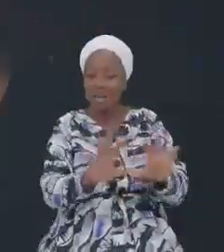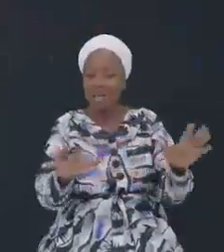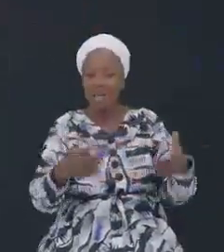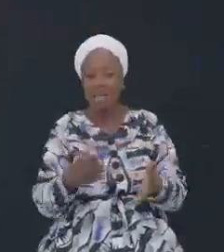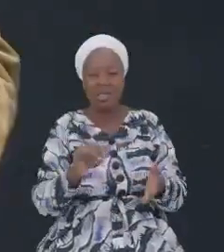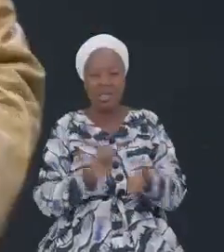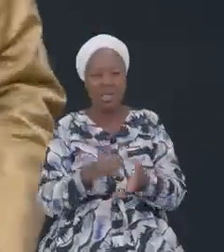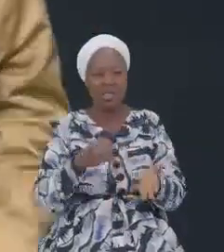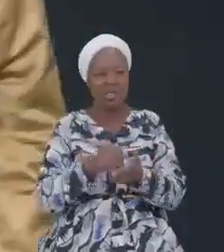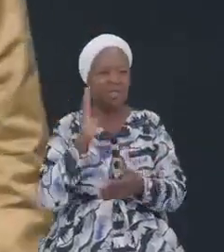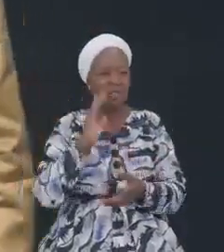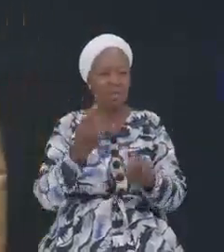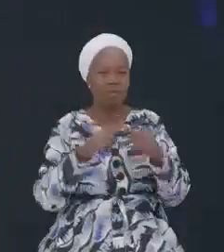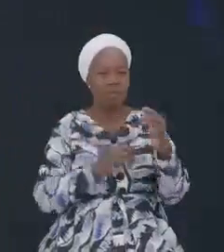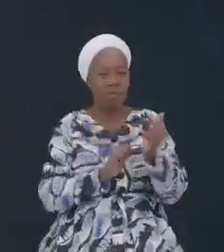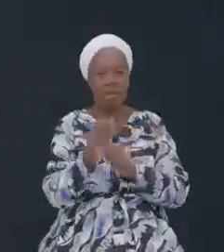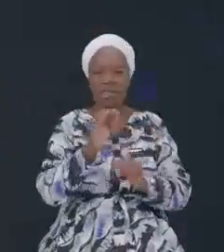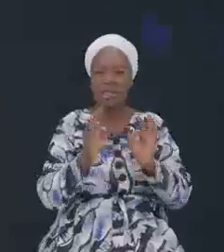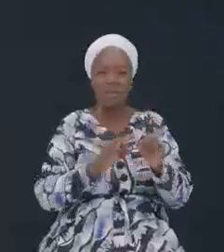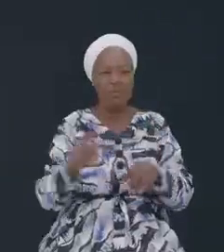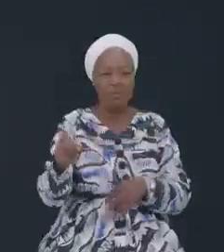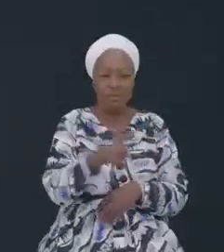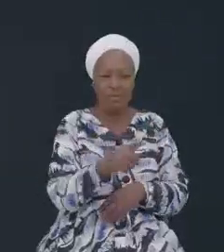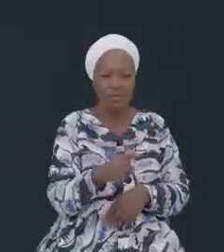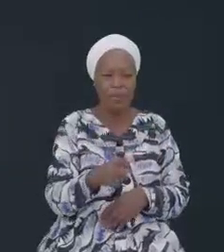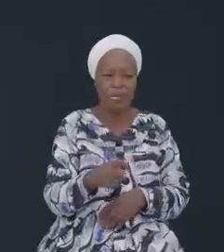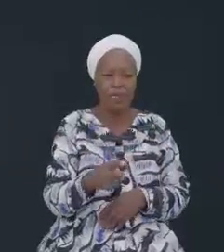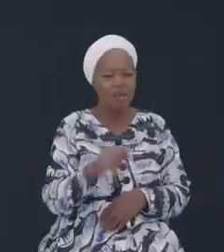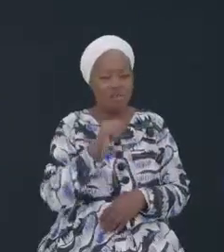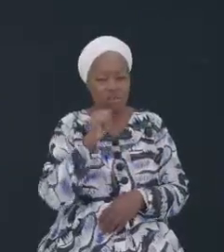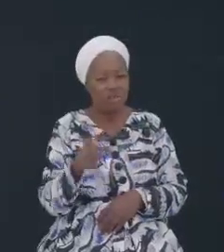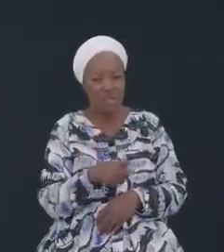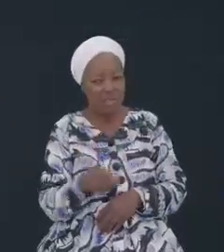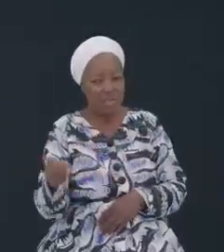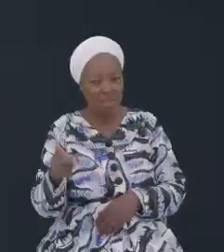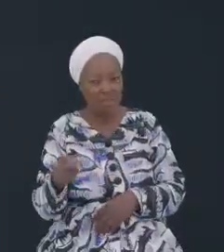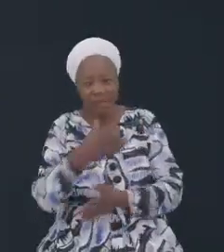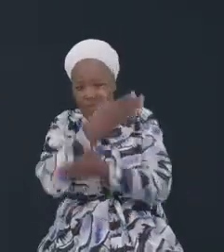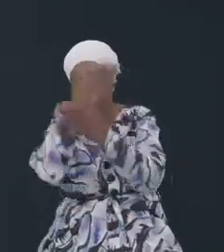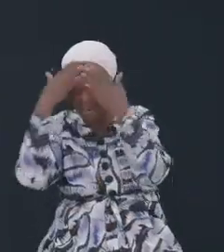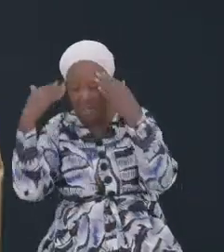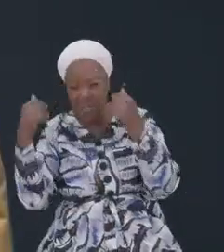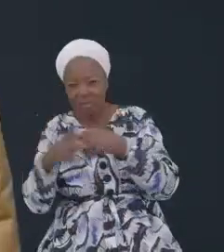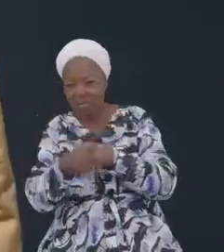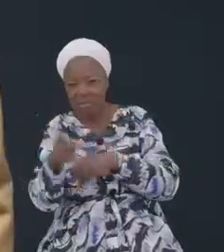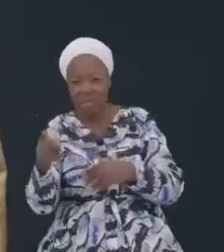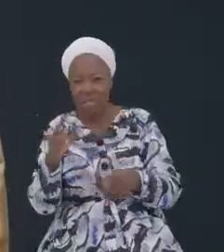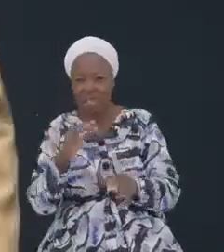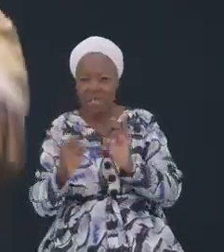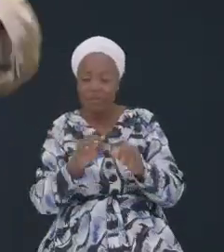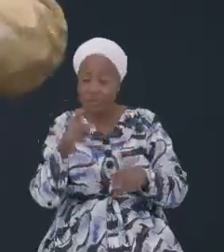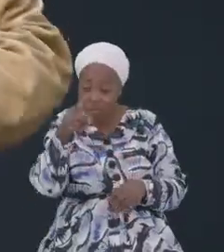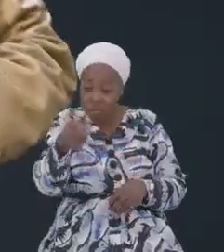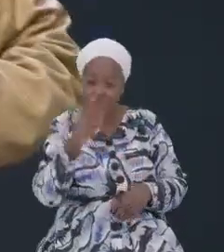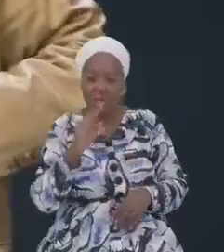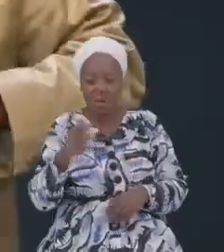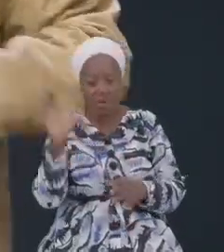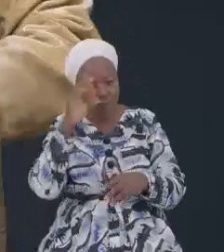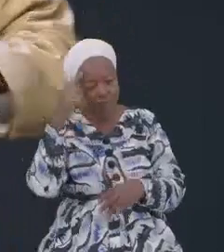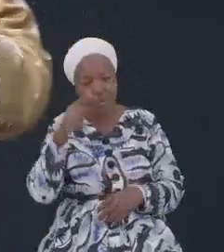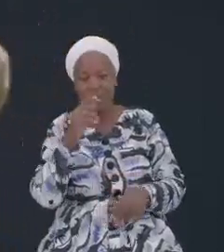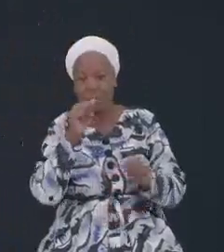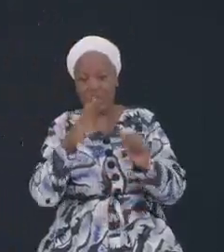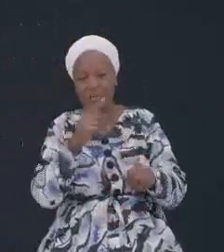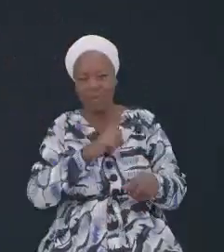come to pass if thou. Not they, forget about what they do. If you are looking for the blessing of